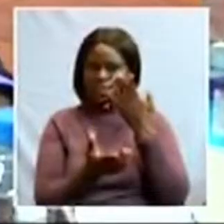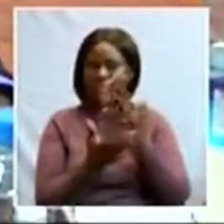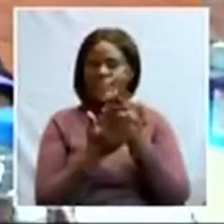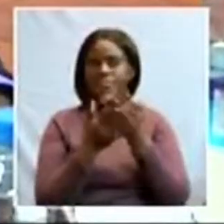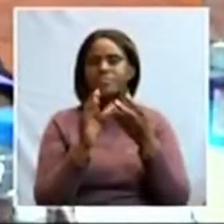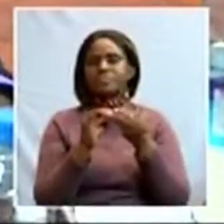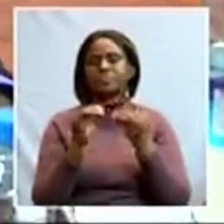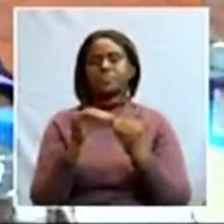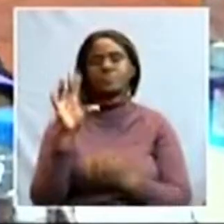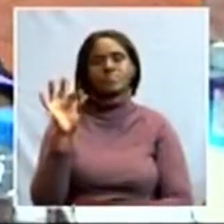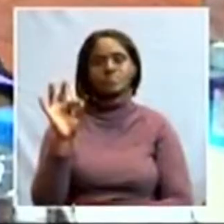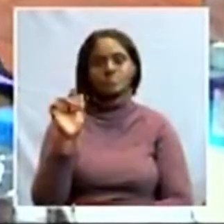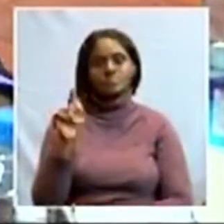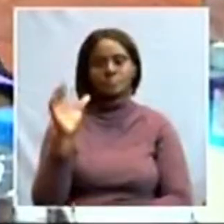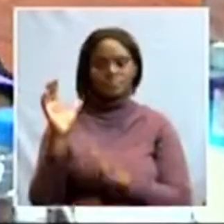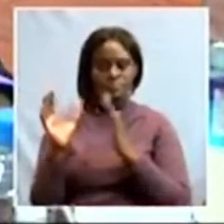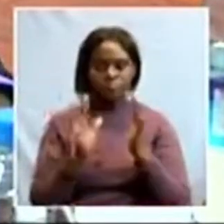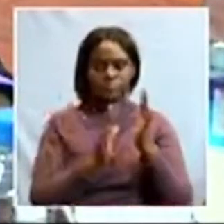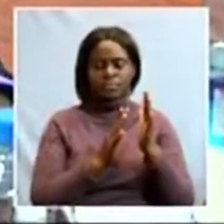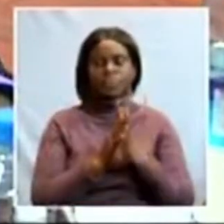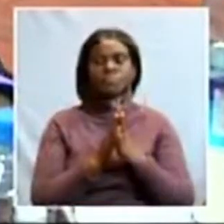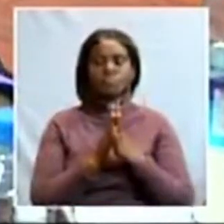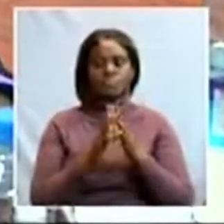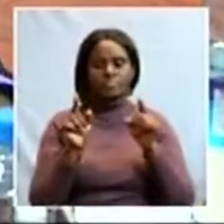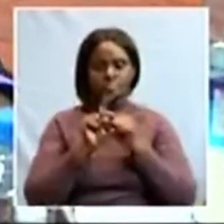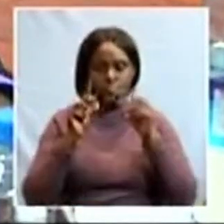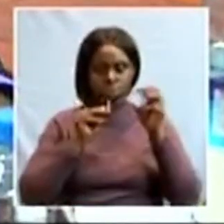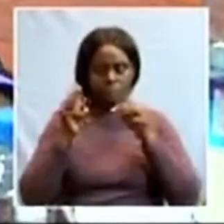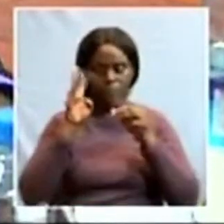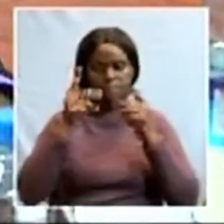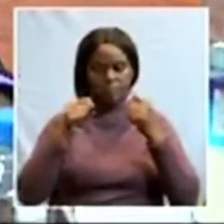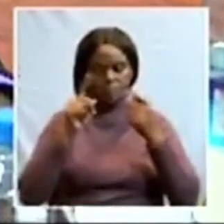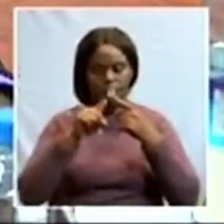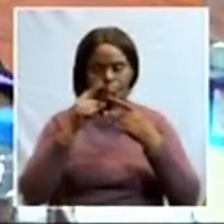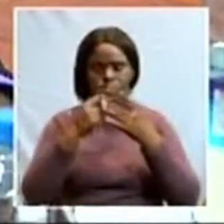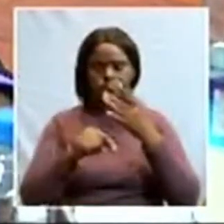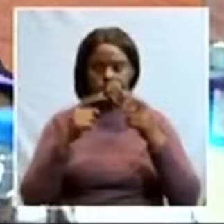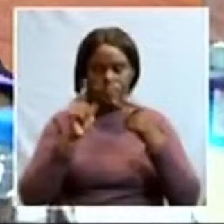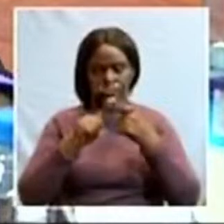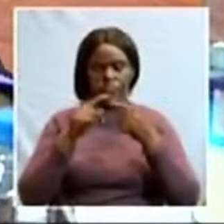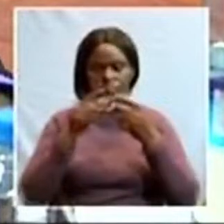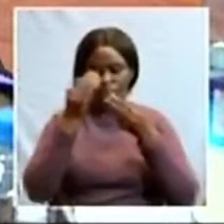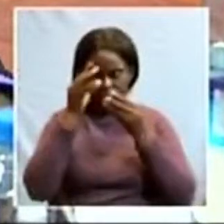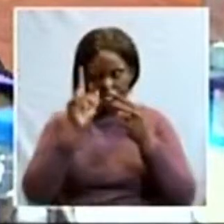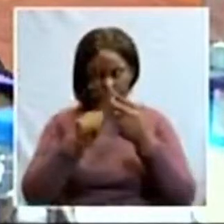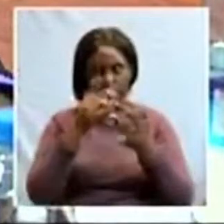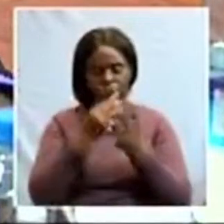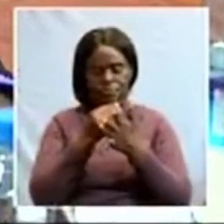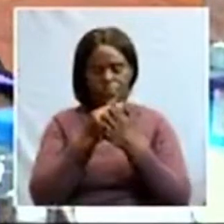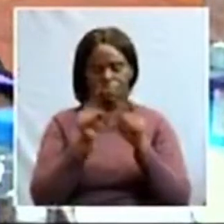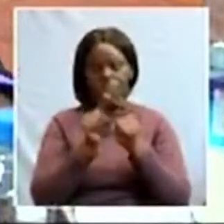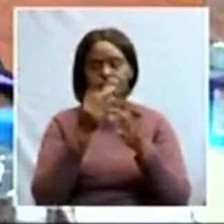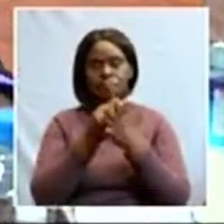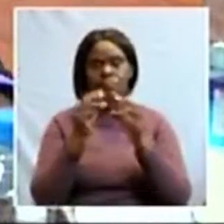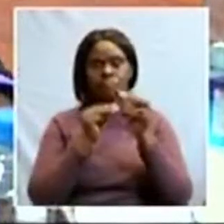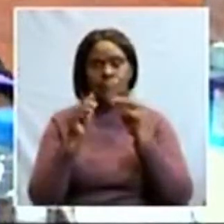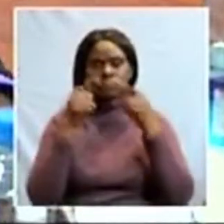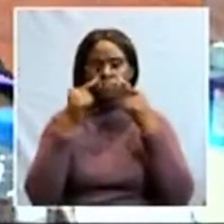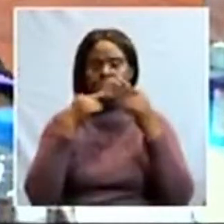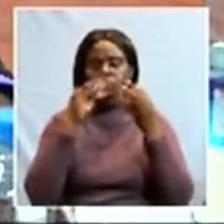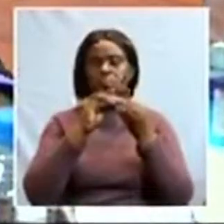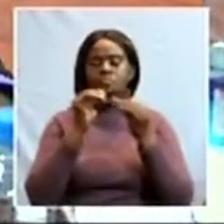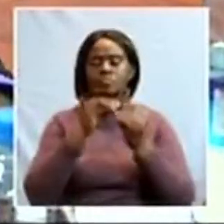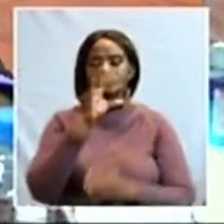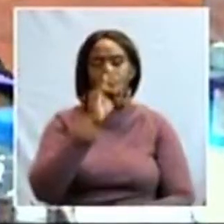9. Remedial measures. Management shall endeavor to adhere to the Treasury and Financial Management Circular number